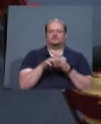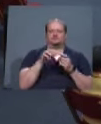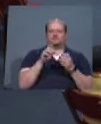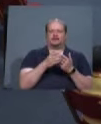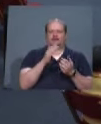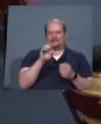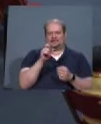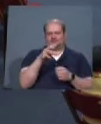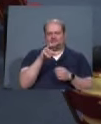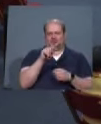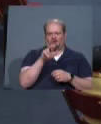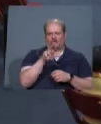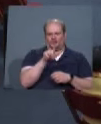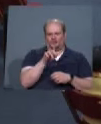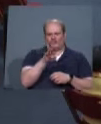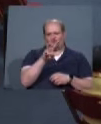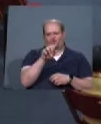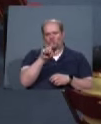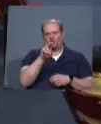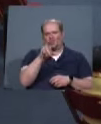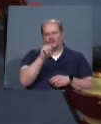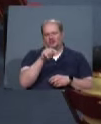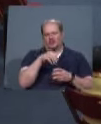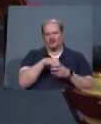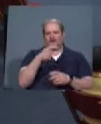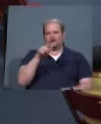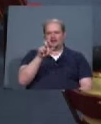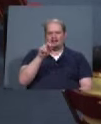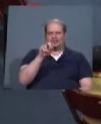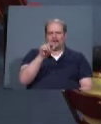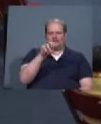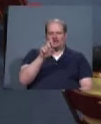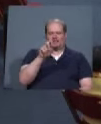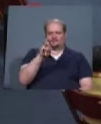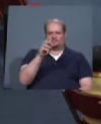abandon an access easement located at 324 Walnut Street in the Glendale subdivision.